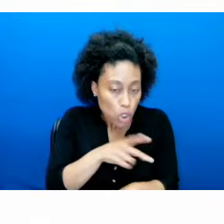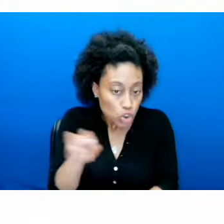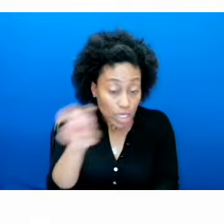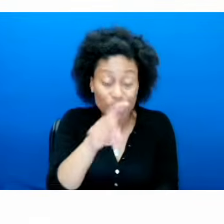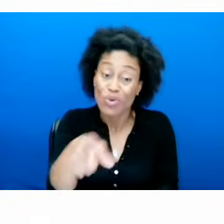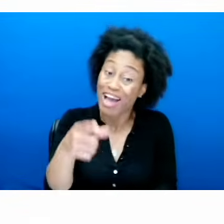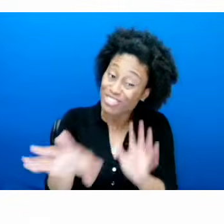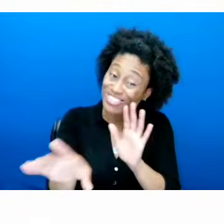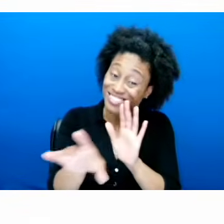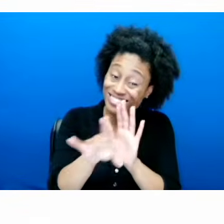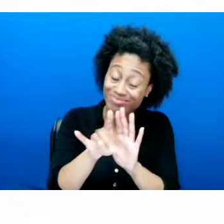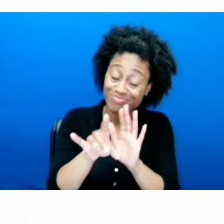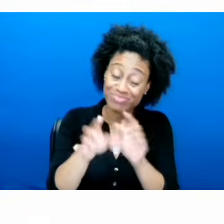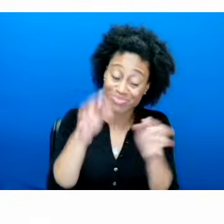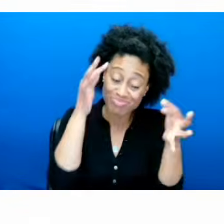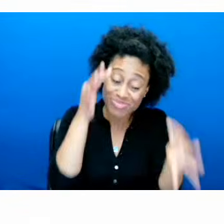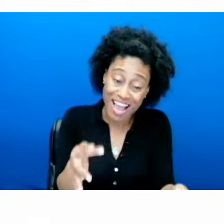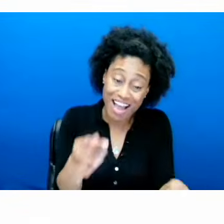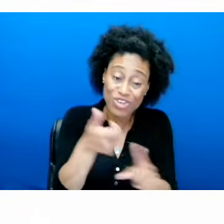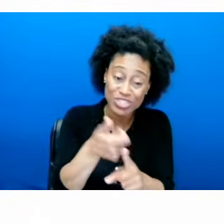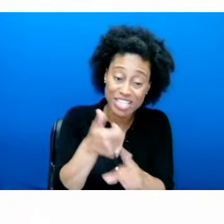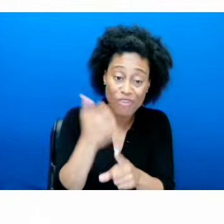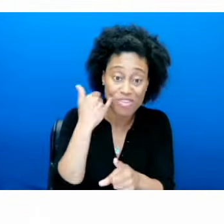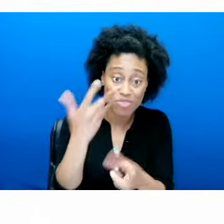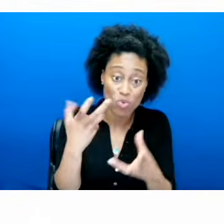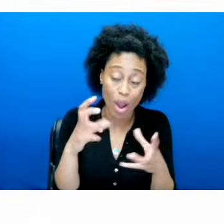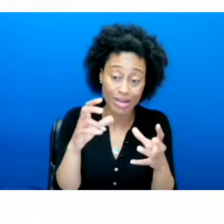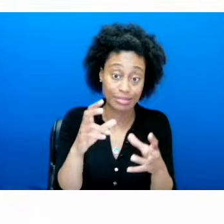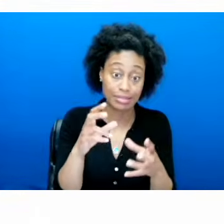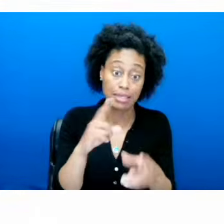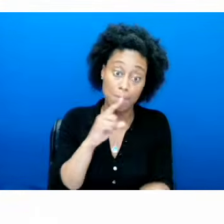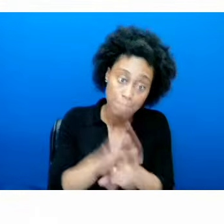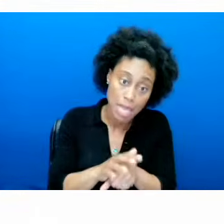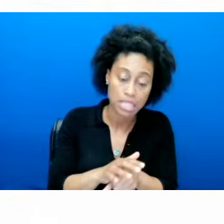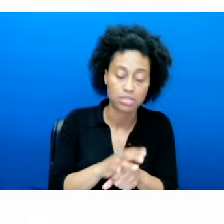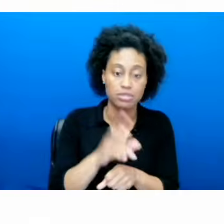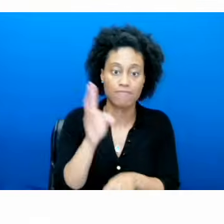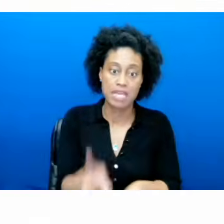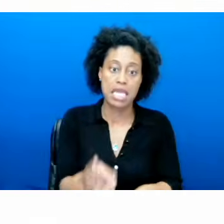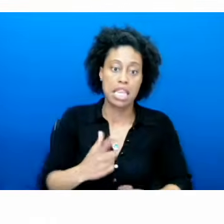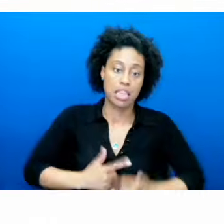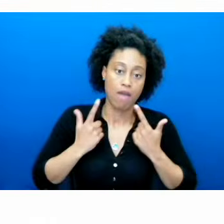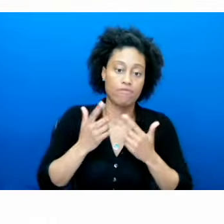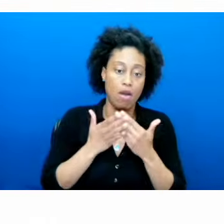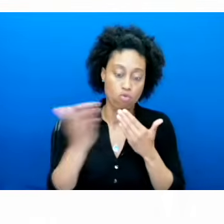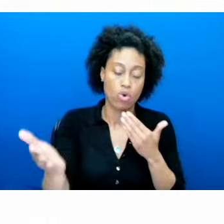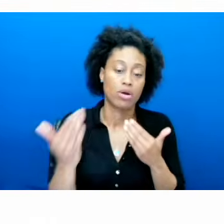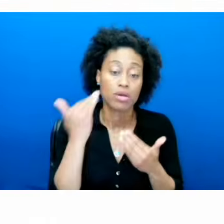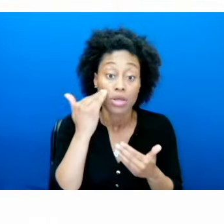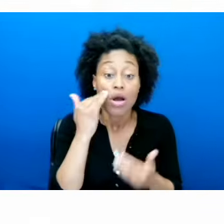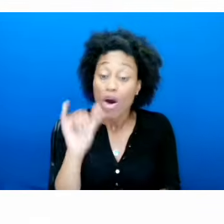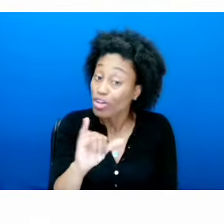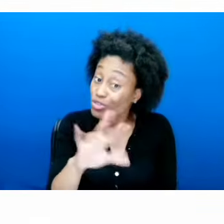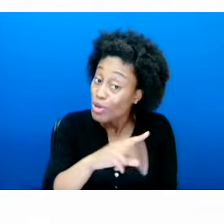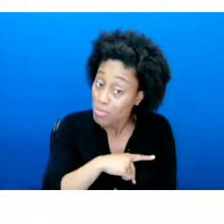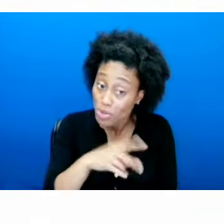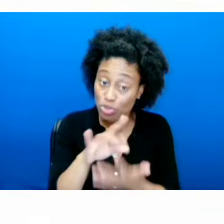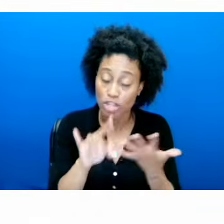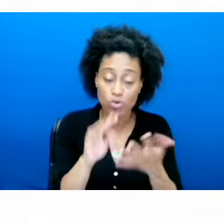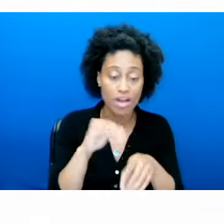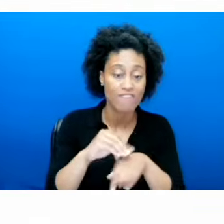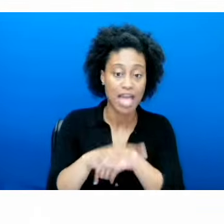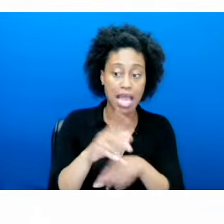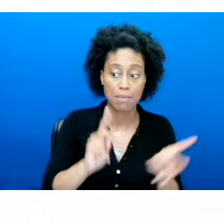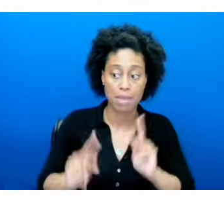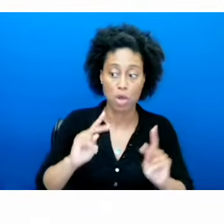choose for yourself, but also understanding that your personal choice also affects those around